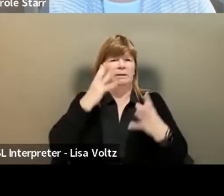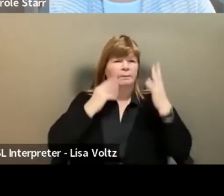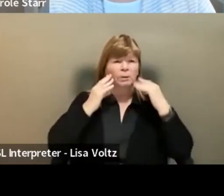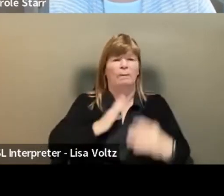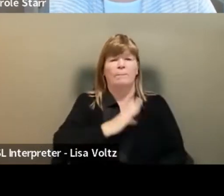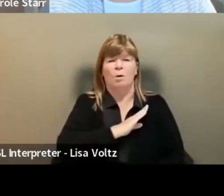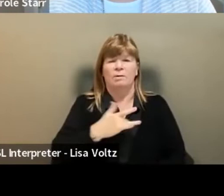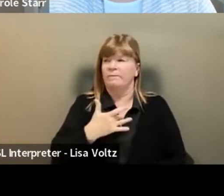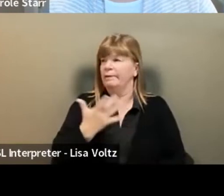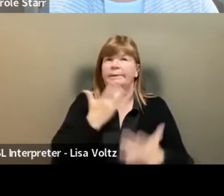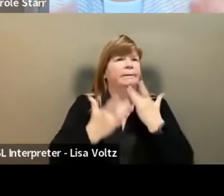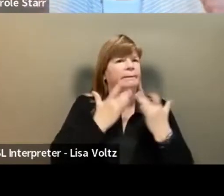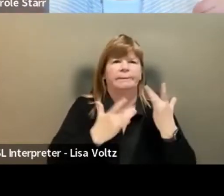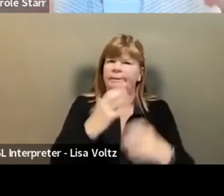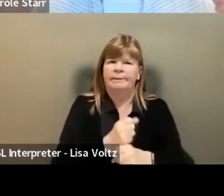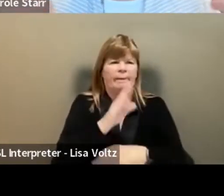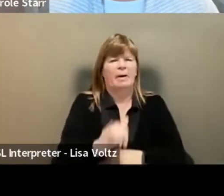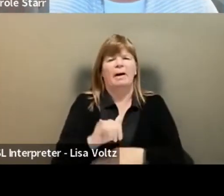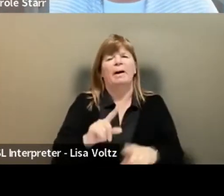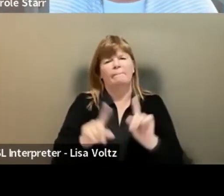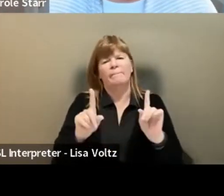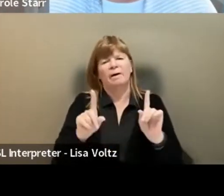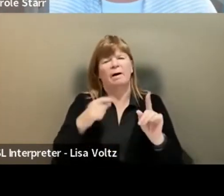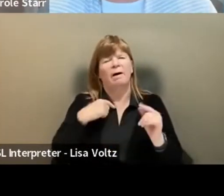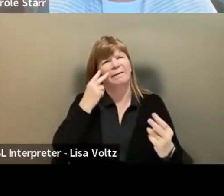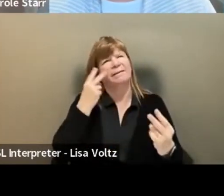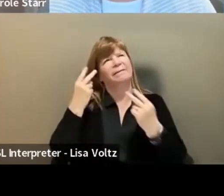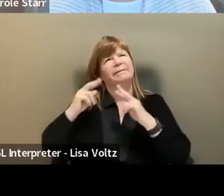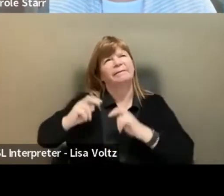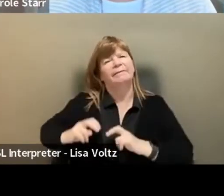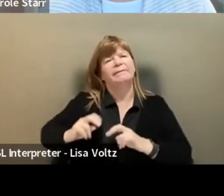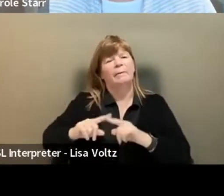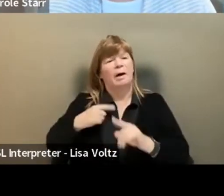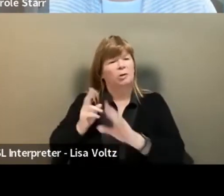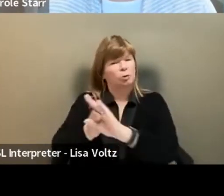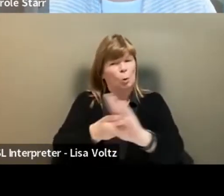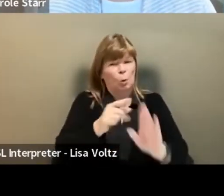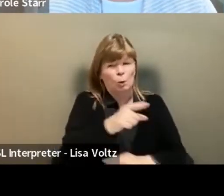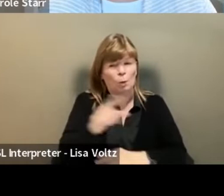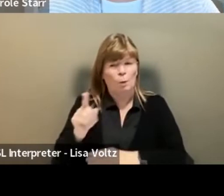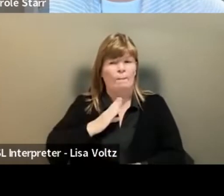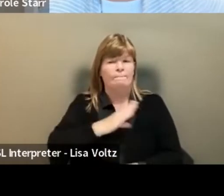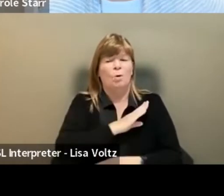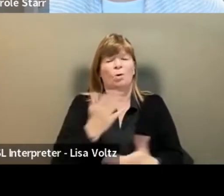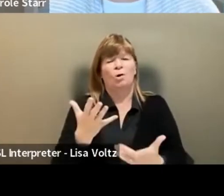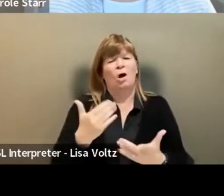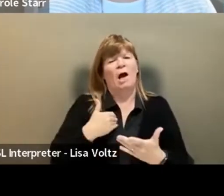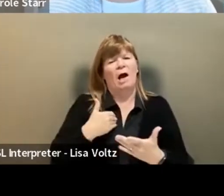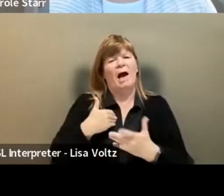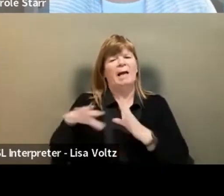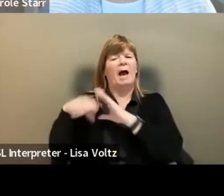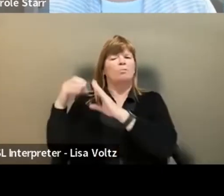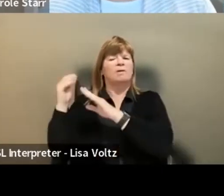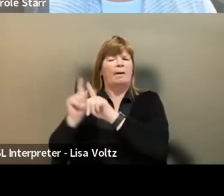of sink or swim. But as I kind of was reflecting on it, but when I joined all those boards, I had an outside mentor